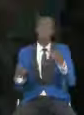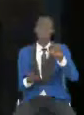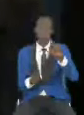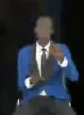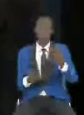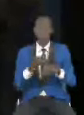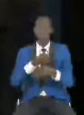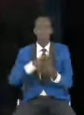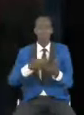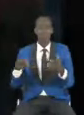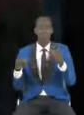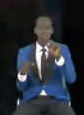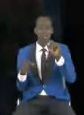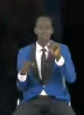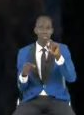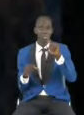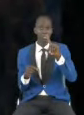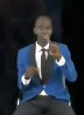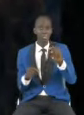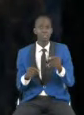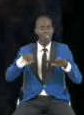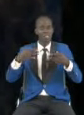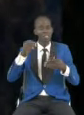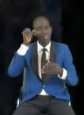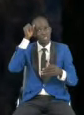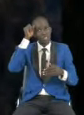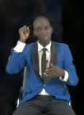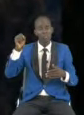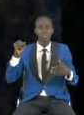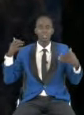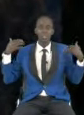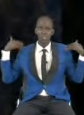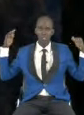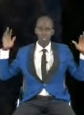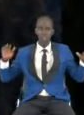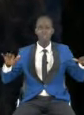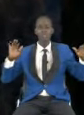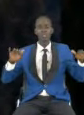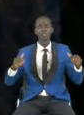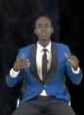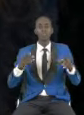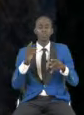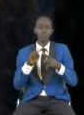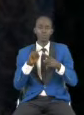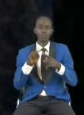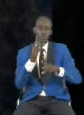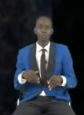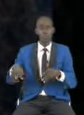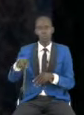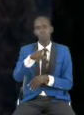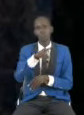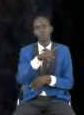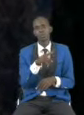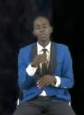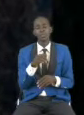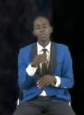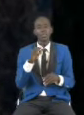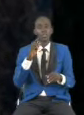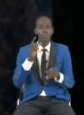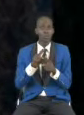In verse 11, he shall give his angels charge over thee to keep thee in